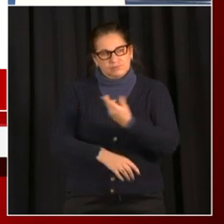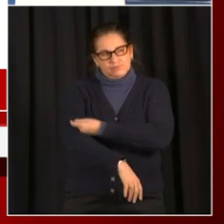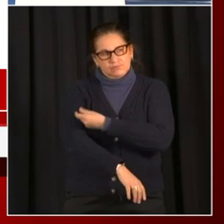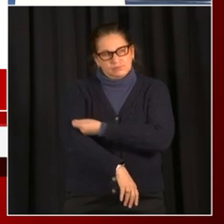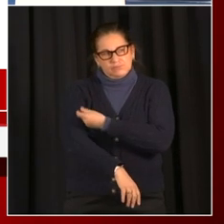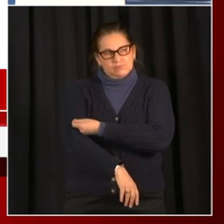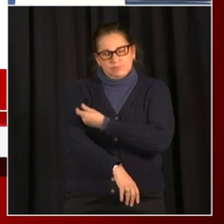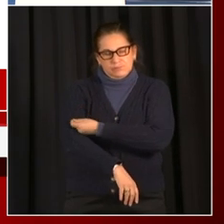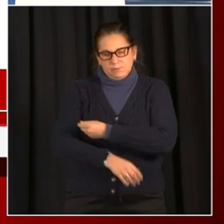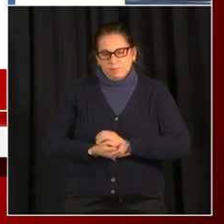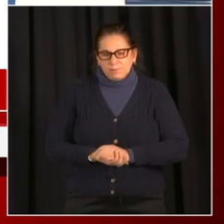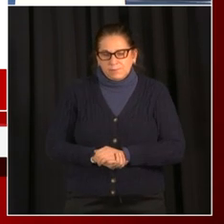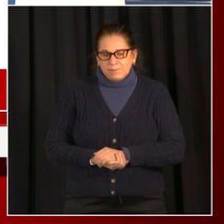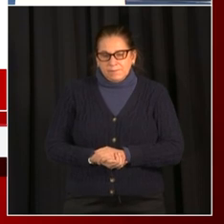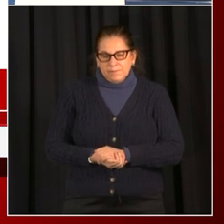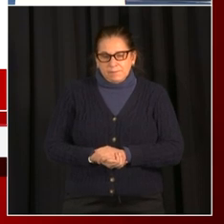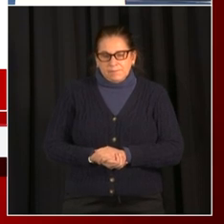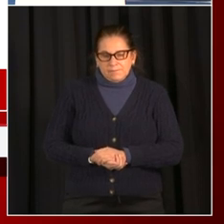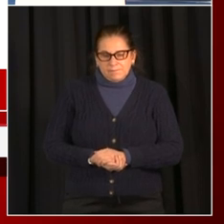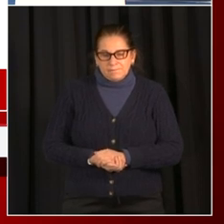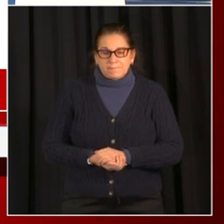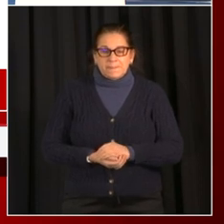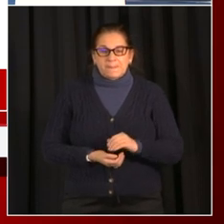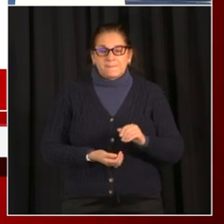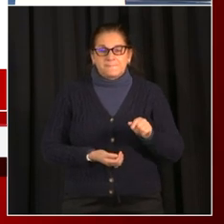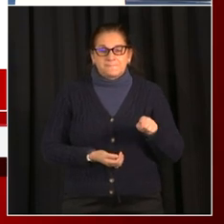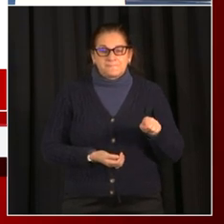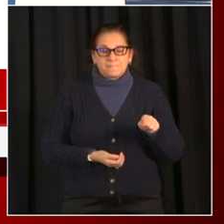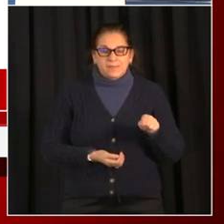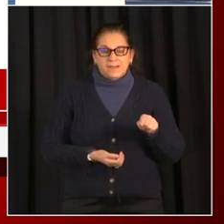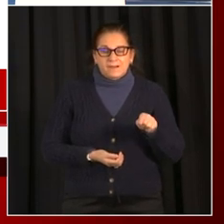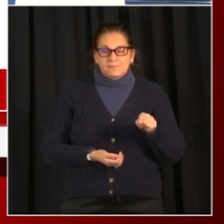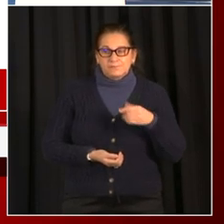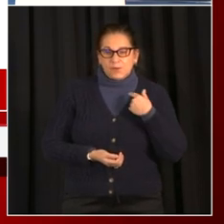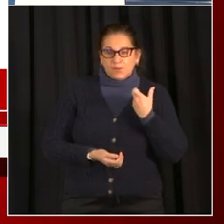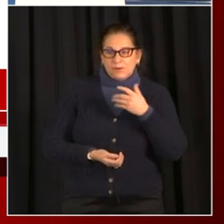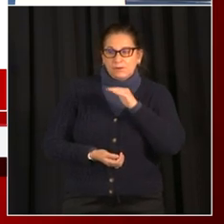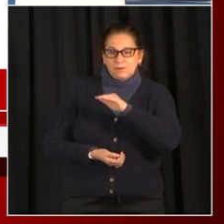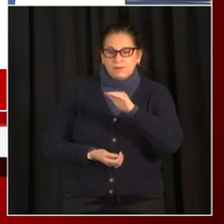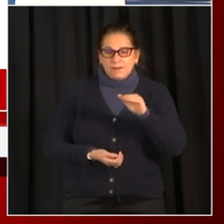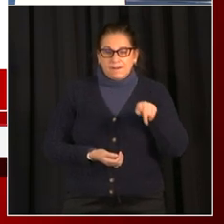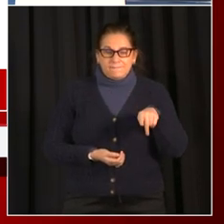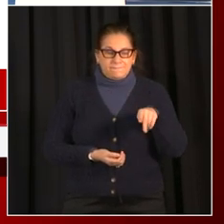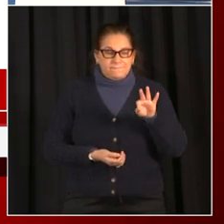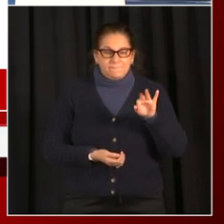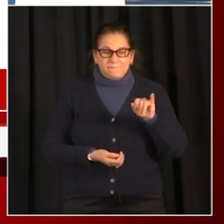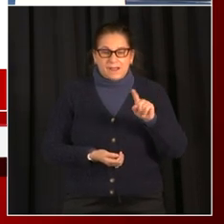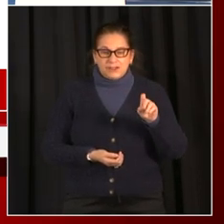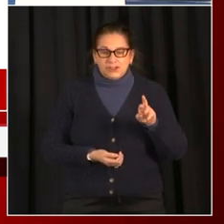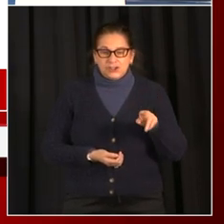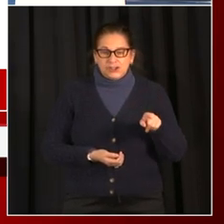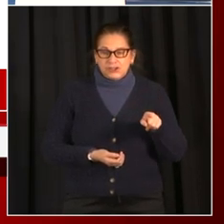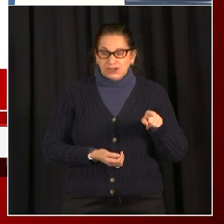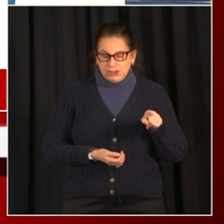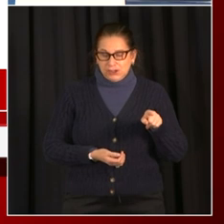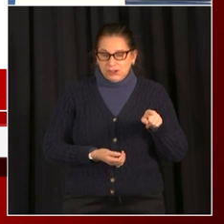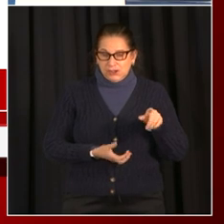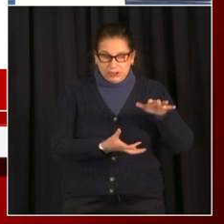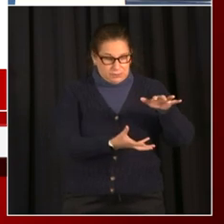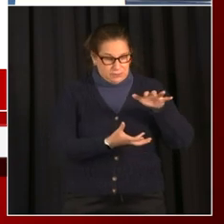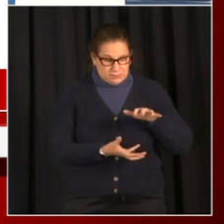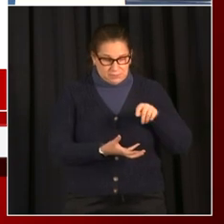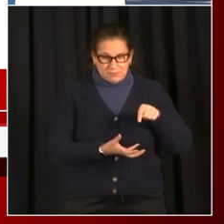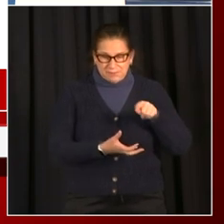So with these doses, with the PFIZER vaccine, which I would like to remind you all requires ultra cold storage and these ultra cold freezers